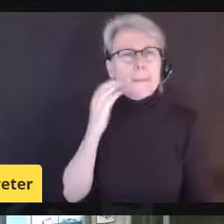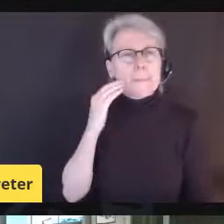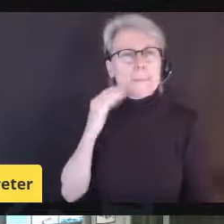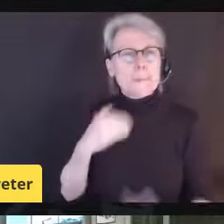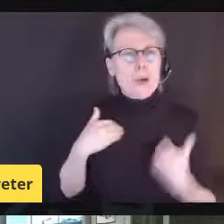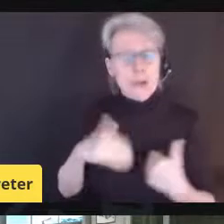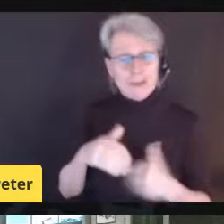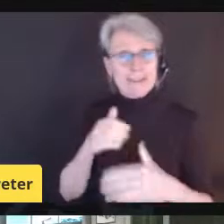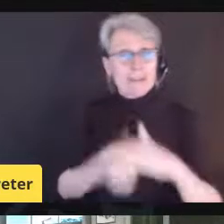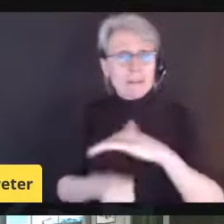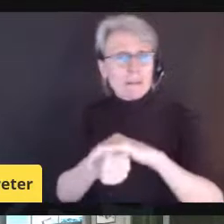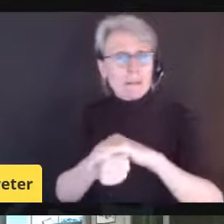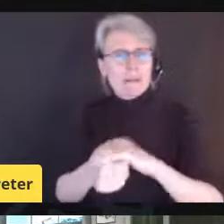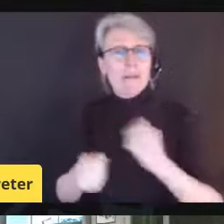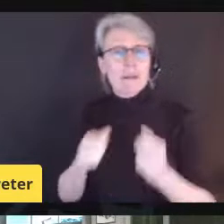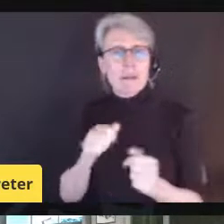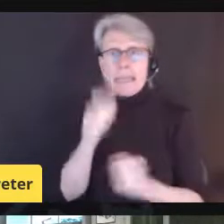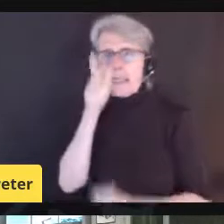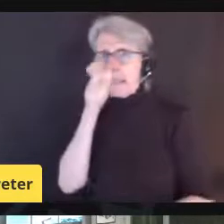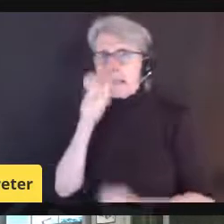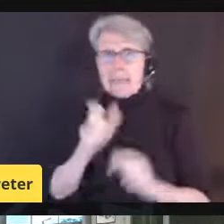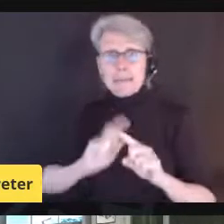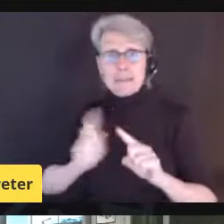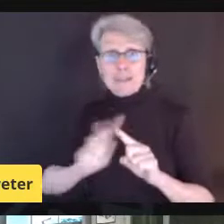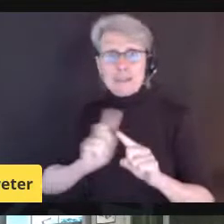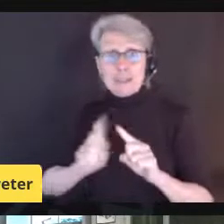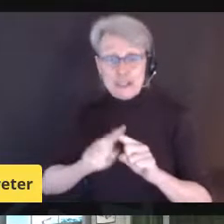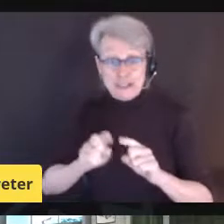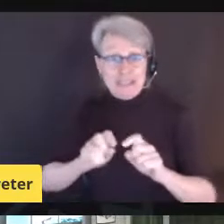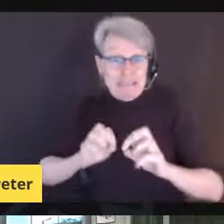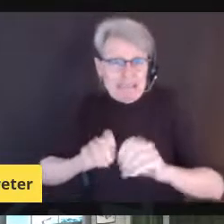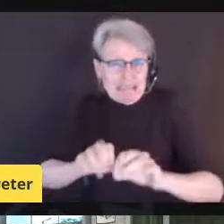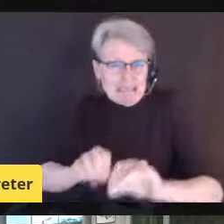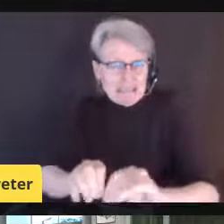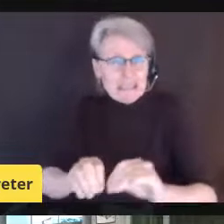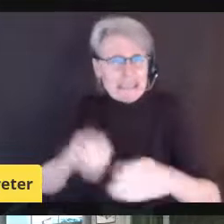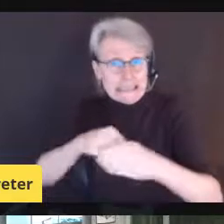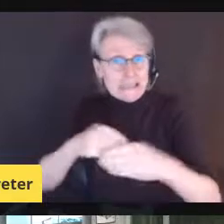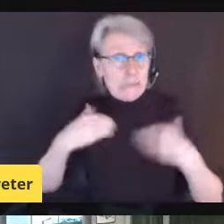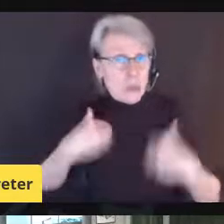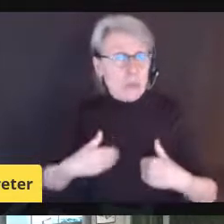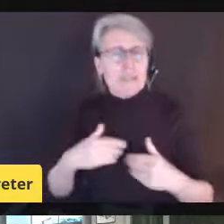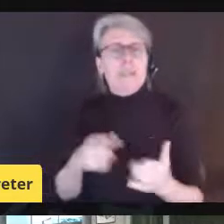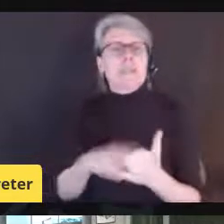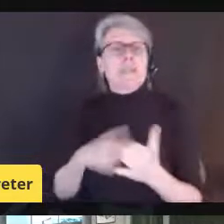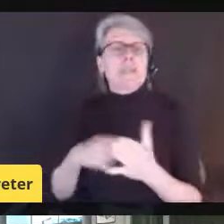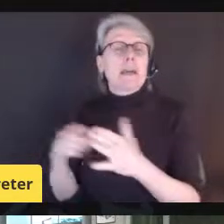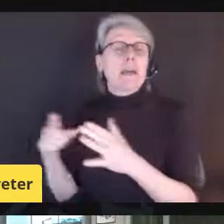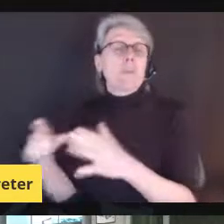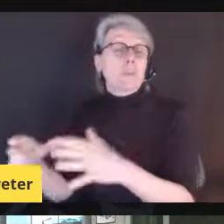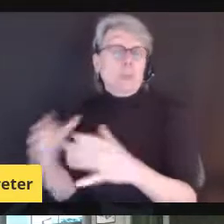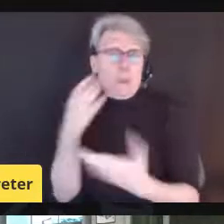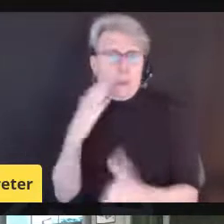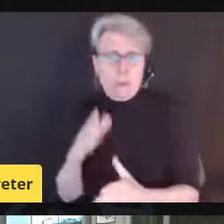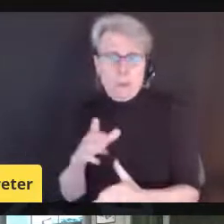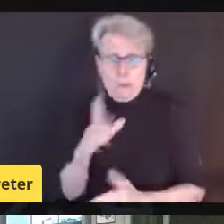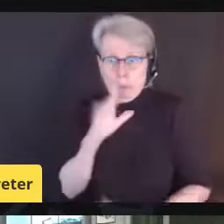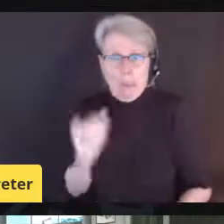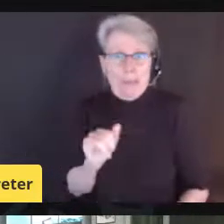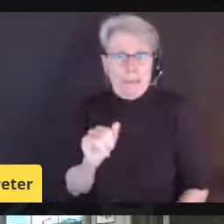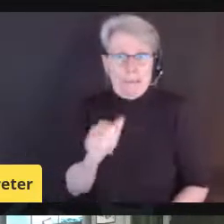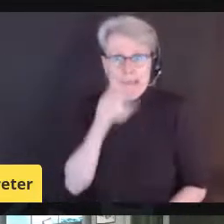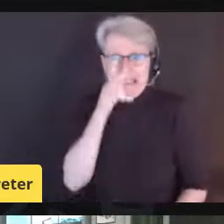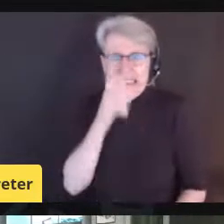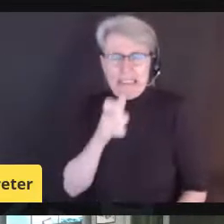And sometimes you don't know what you're getting. So the actual work isn't bad, but depending